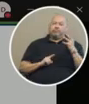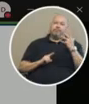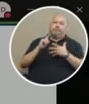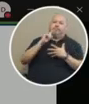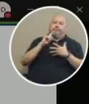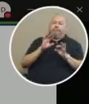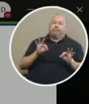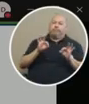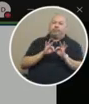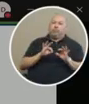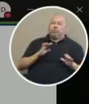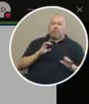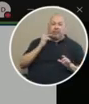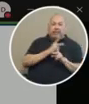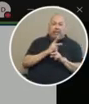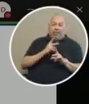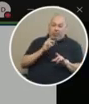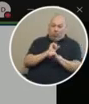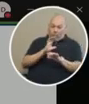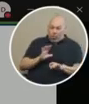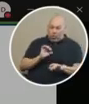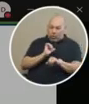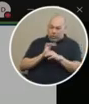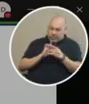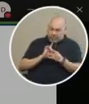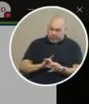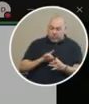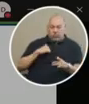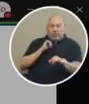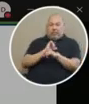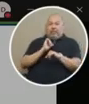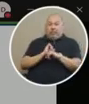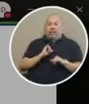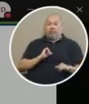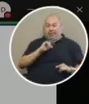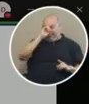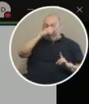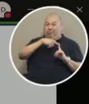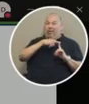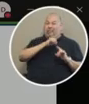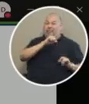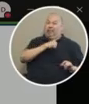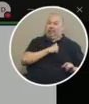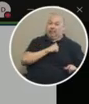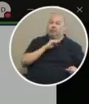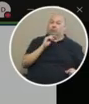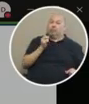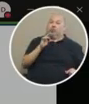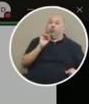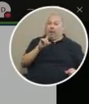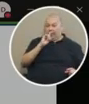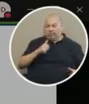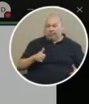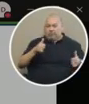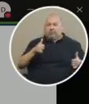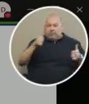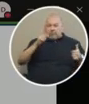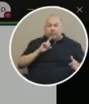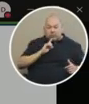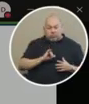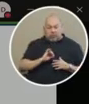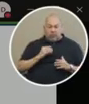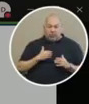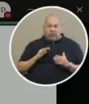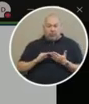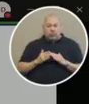that we keep our employees engaged and we keep morale high in order to provide services at the level that our